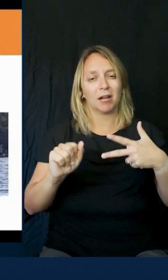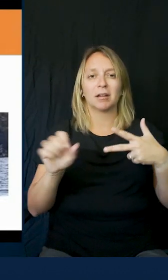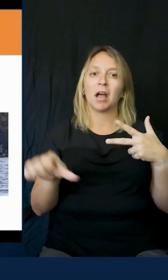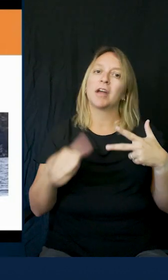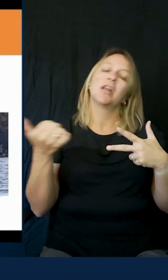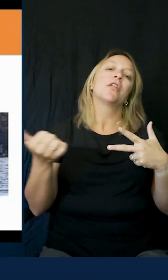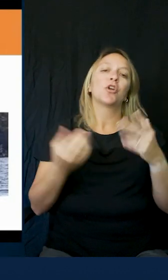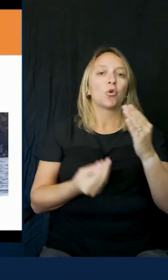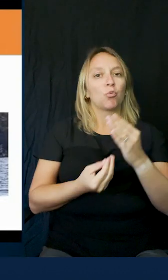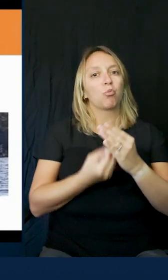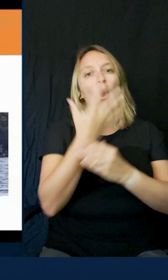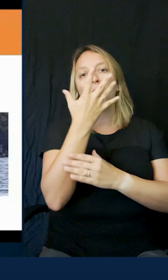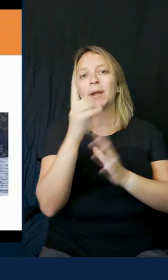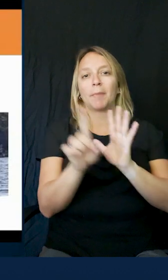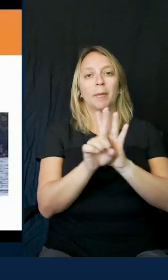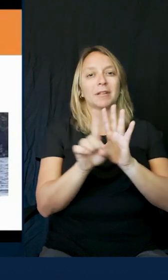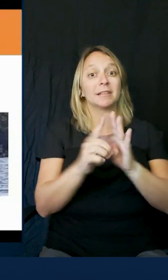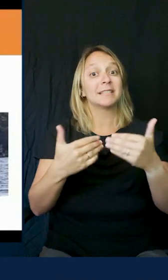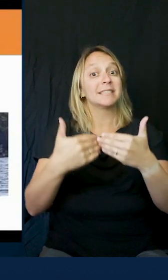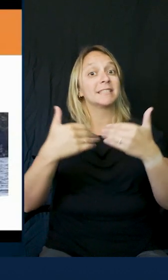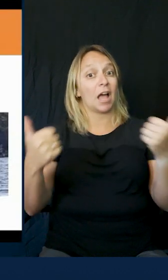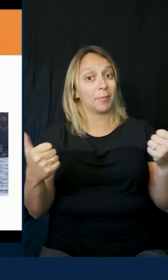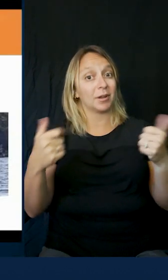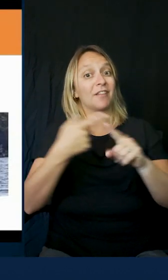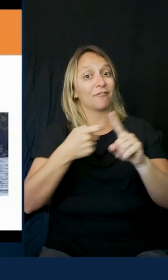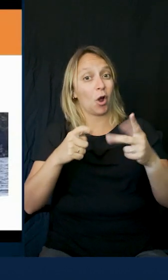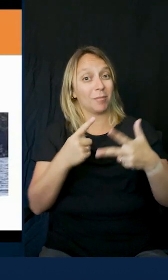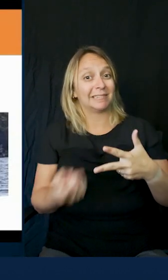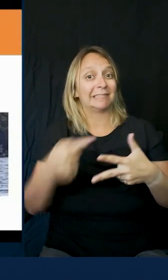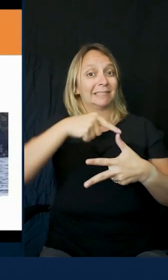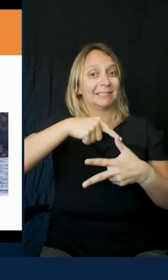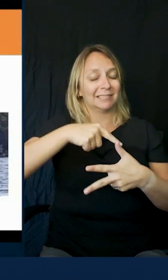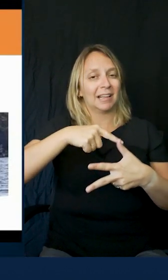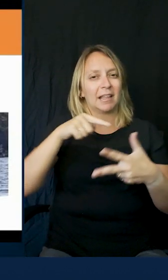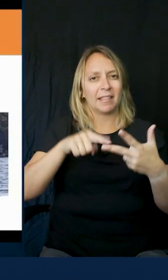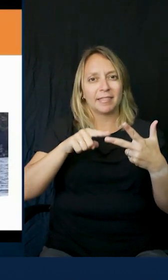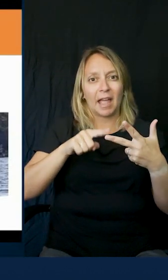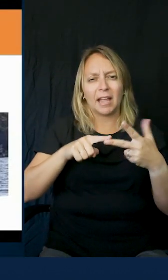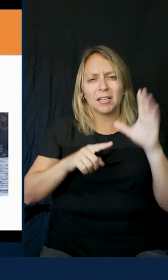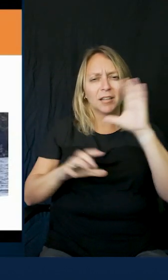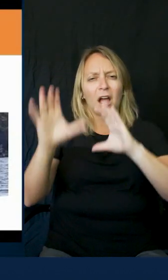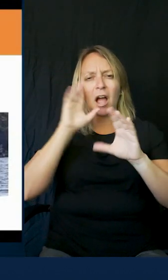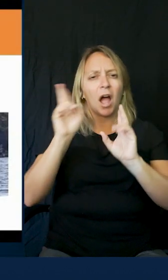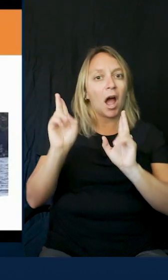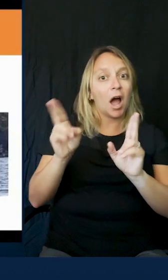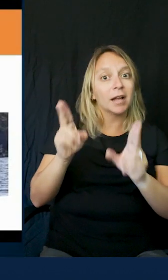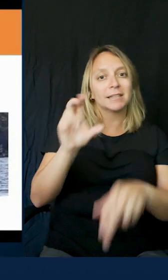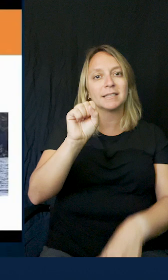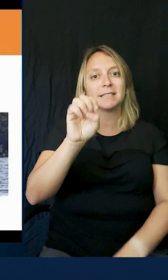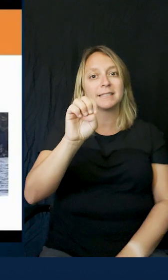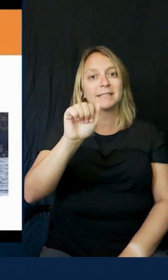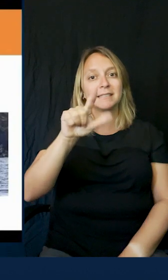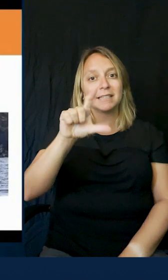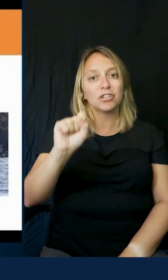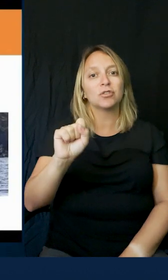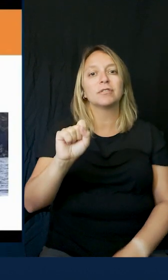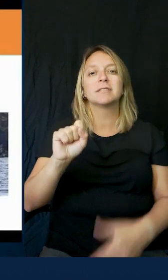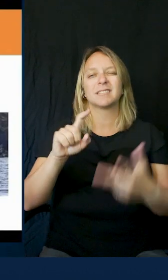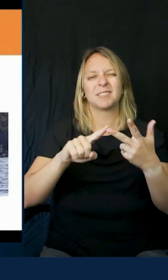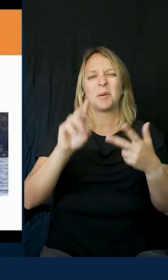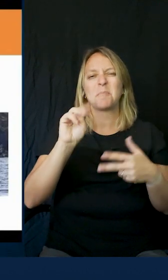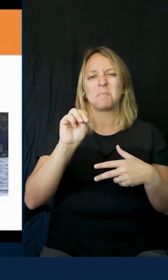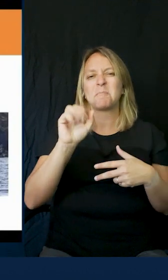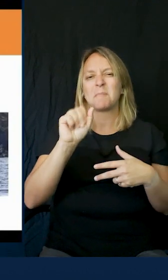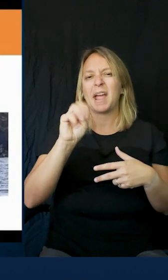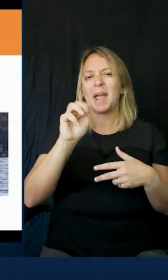of orca. They are distinct from the southern resident population. Biggs orca prey on seals and sea lions, so they're eating marine mammals,